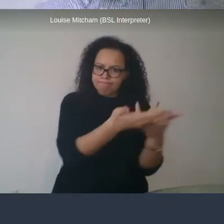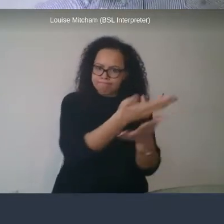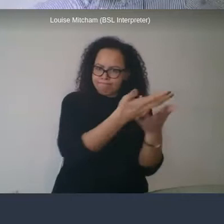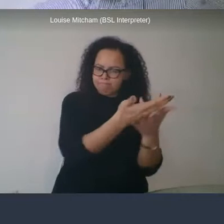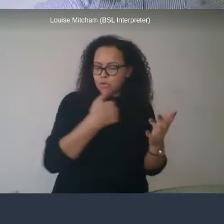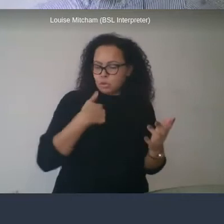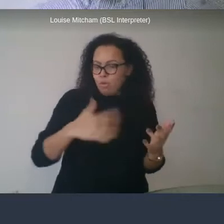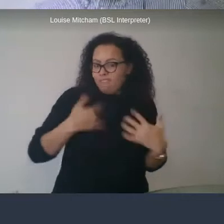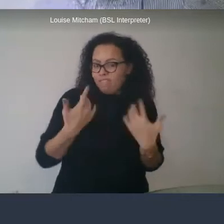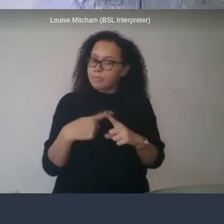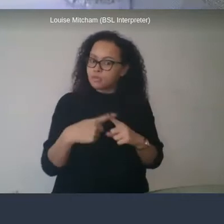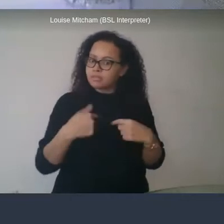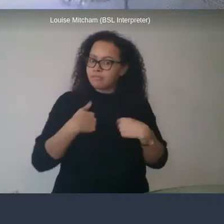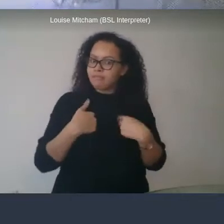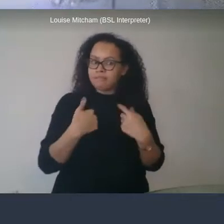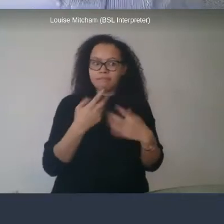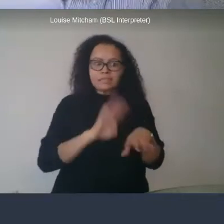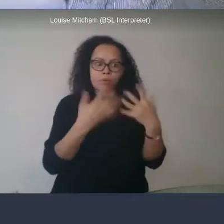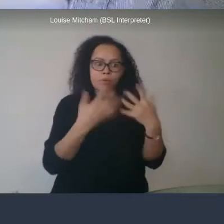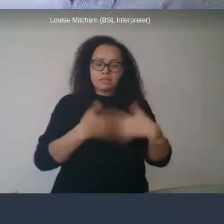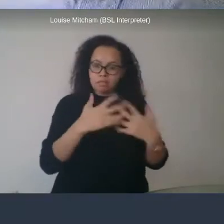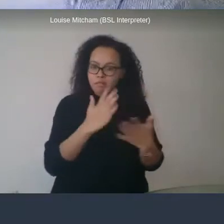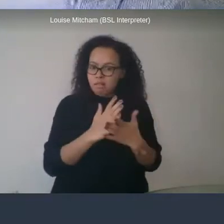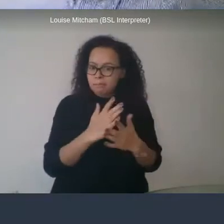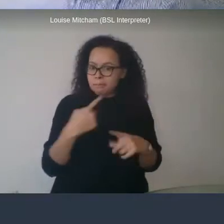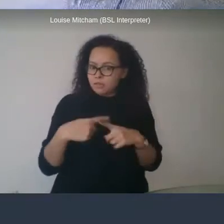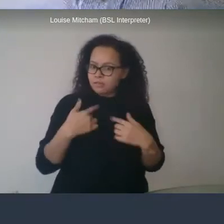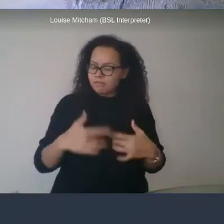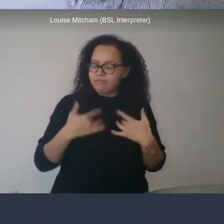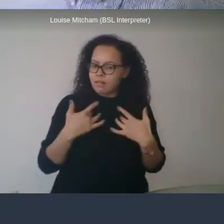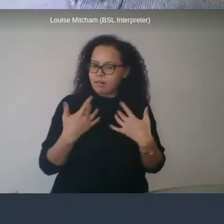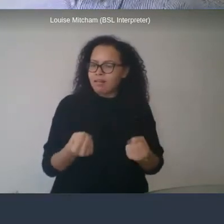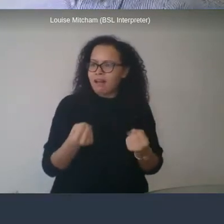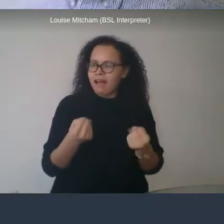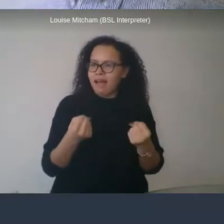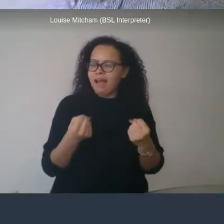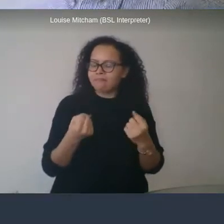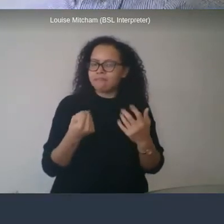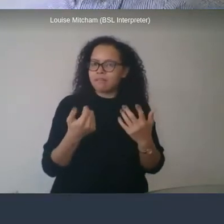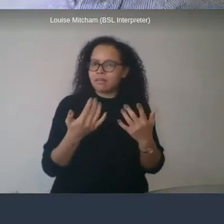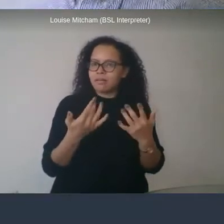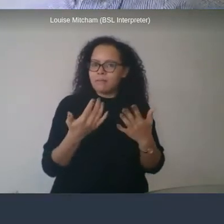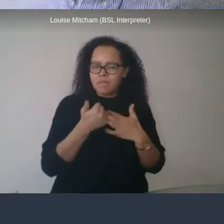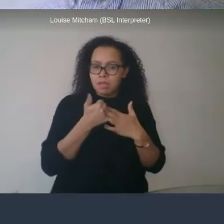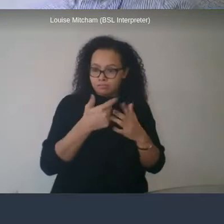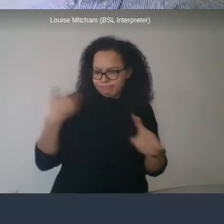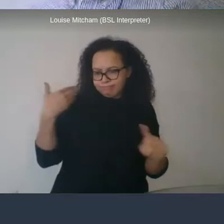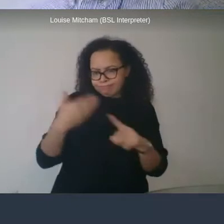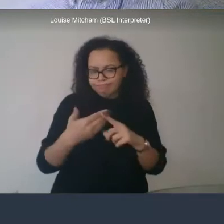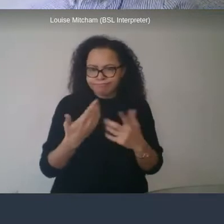with the positive side, that that's been unbelievably accelerated during the